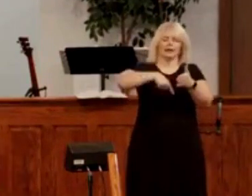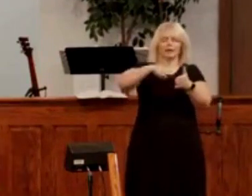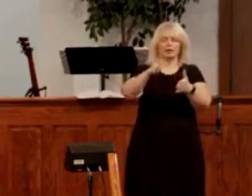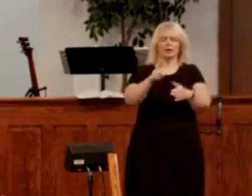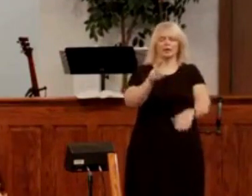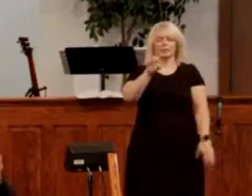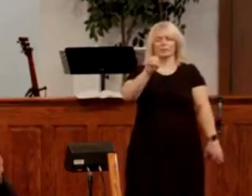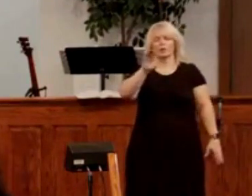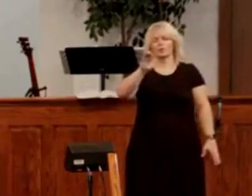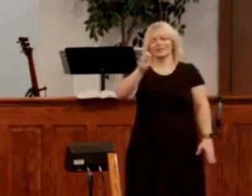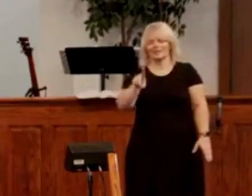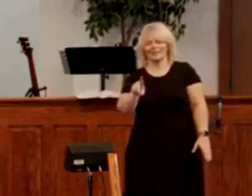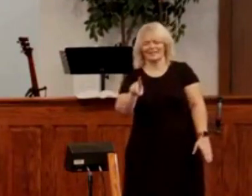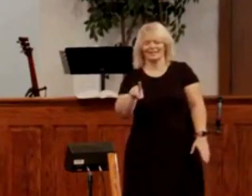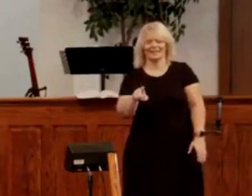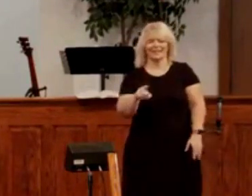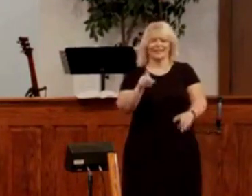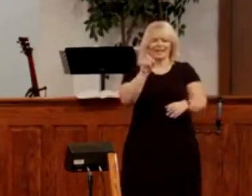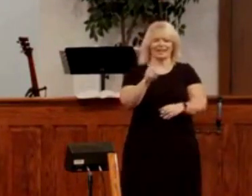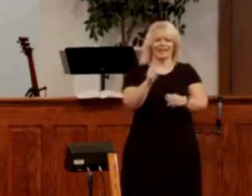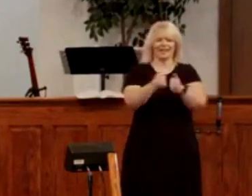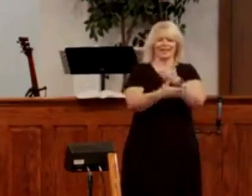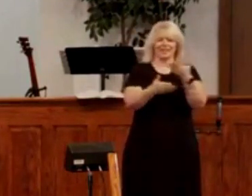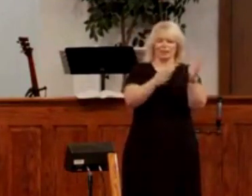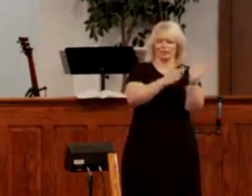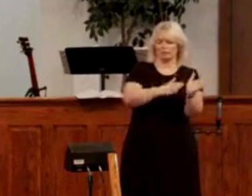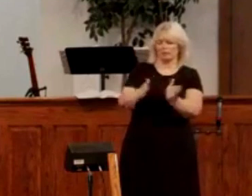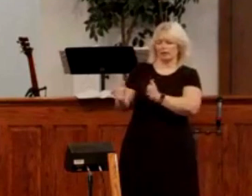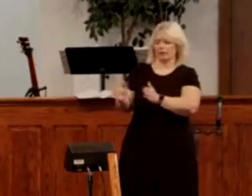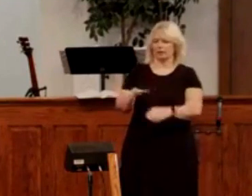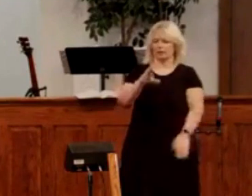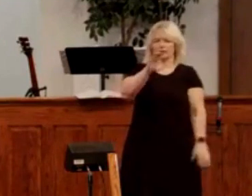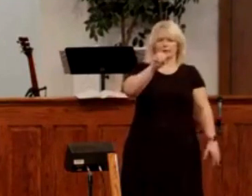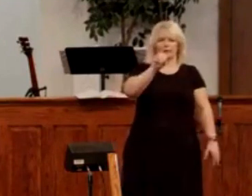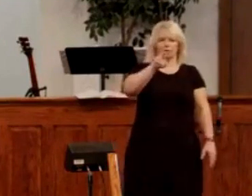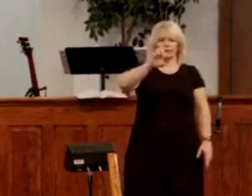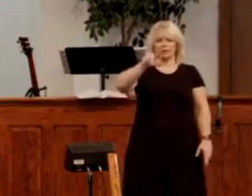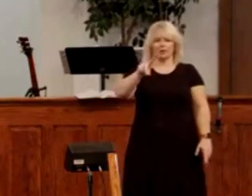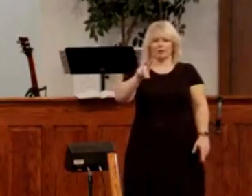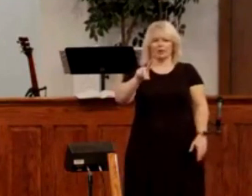OCD. I've got to have everything planned out. You know what COVID did?